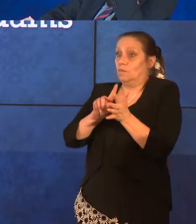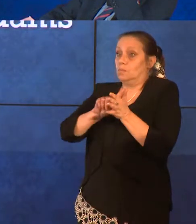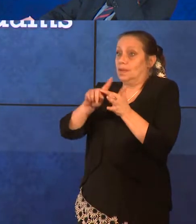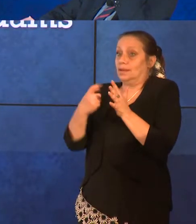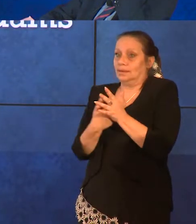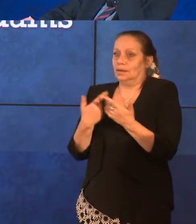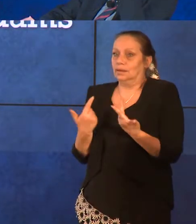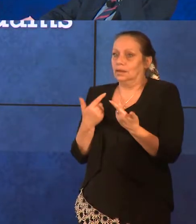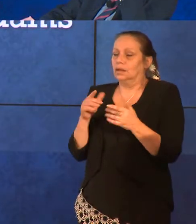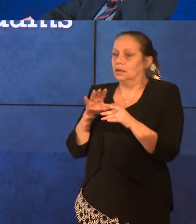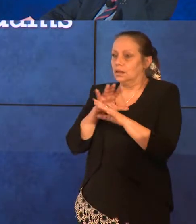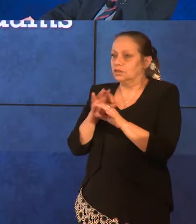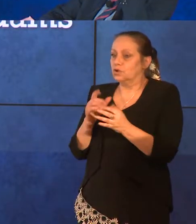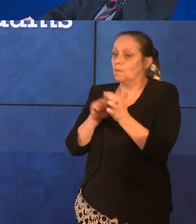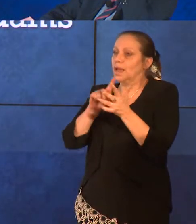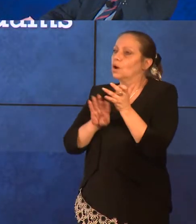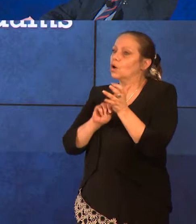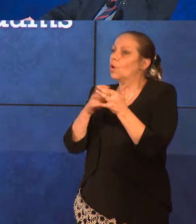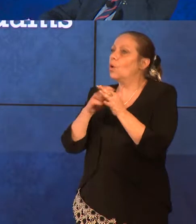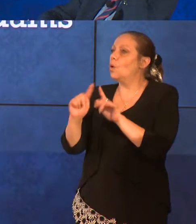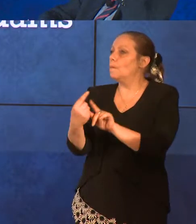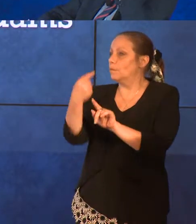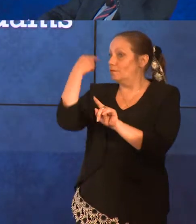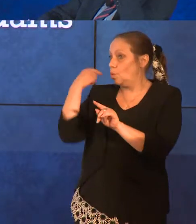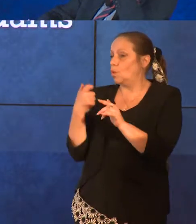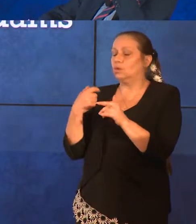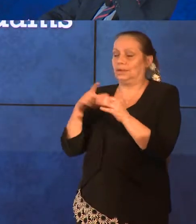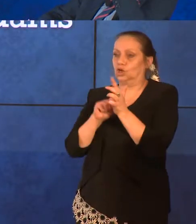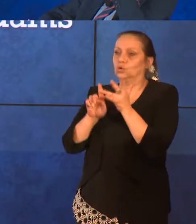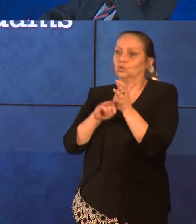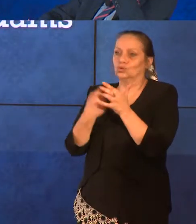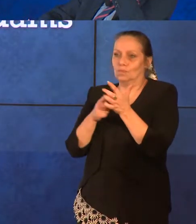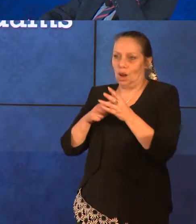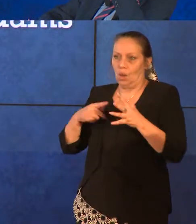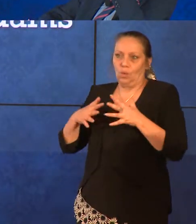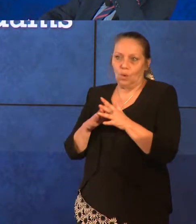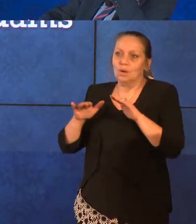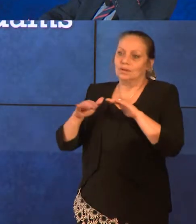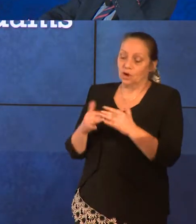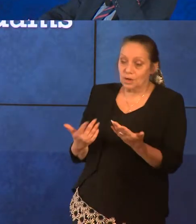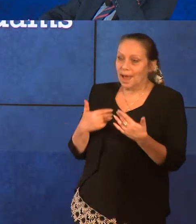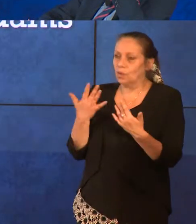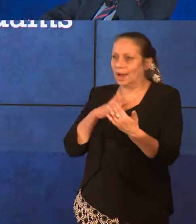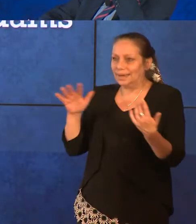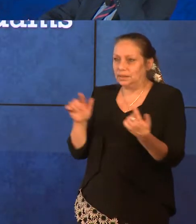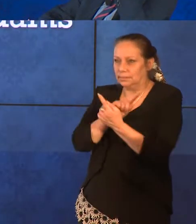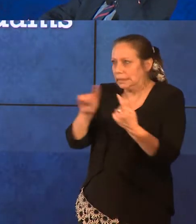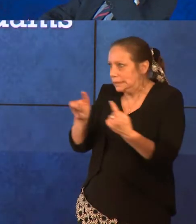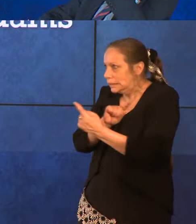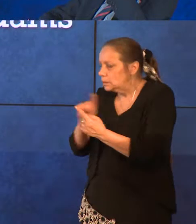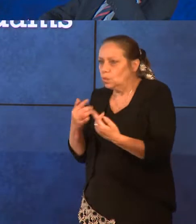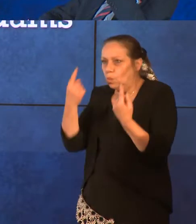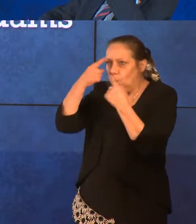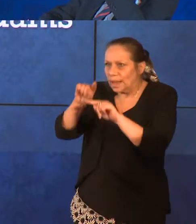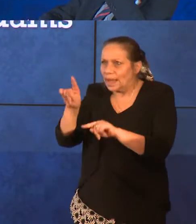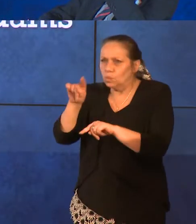it hasn't been a core part of consumer law previously, so it's really just meeting and working out, each kind